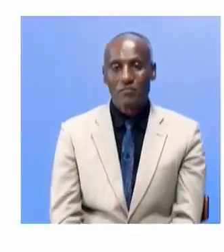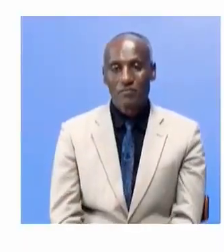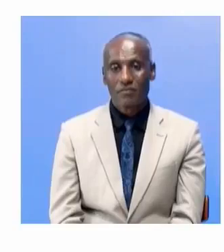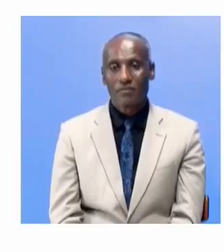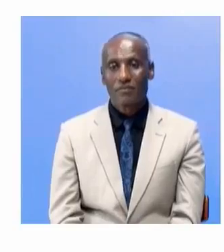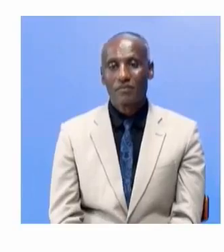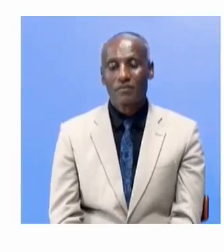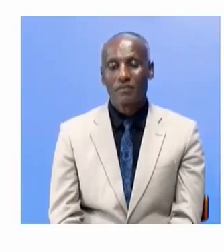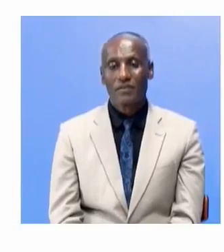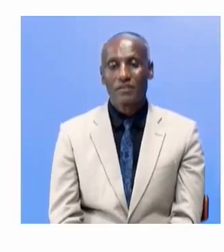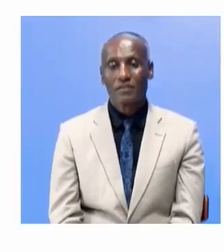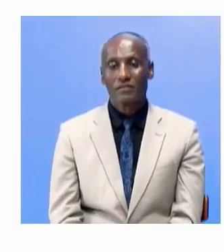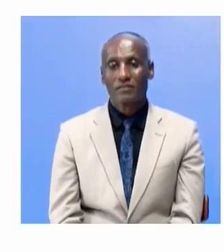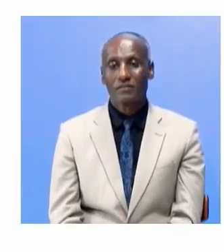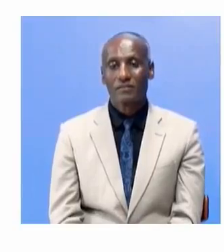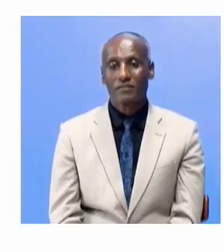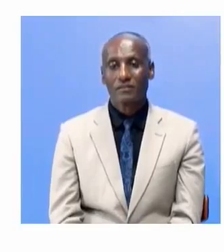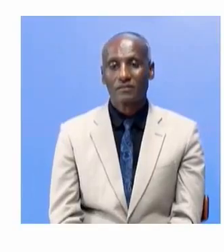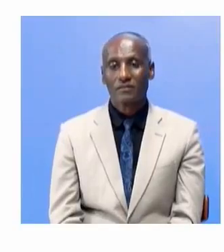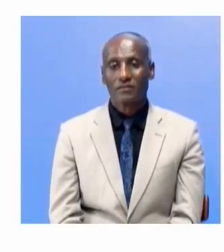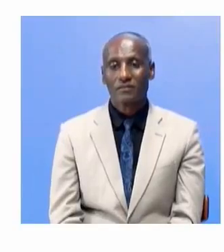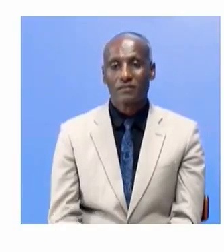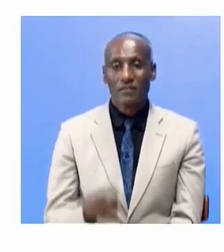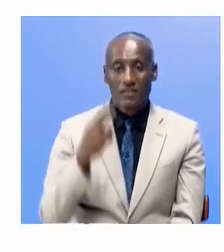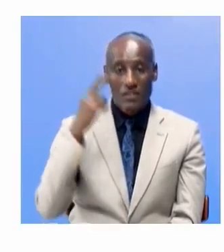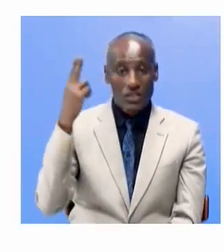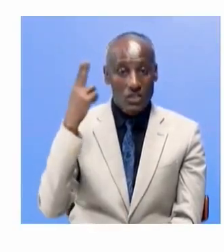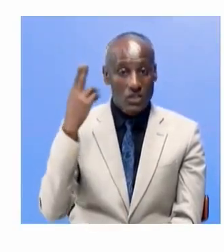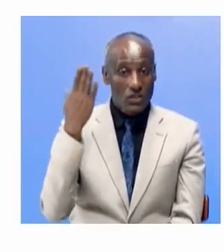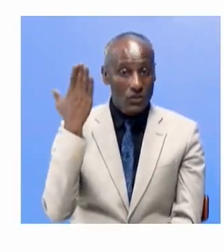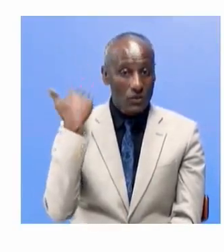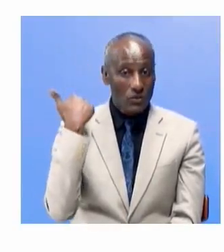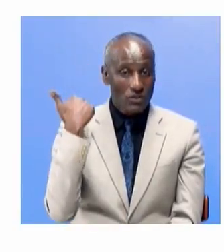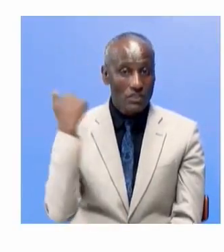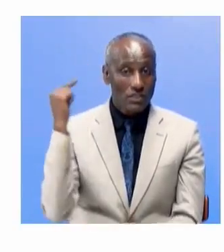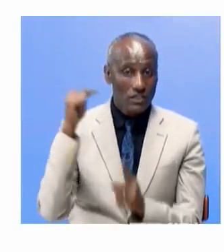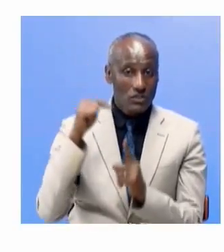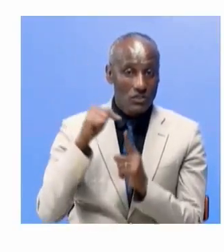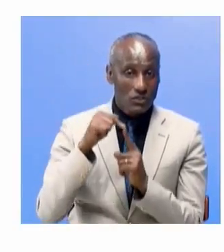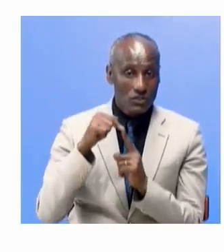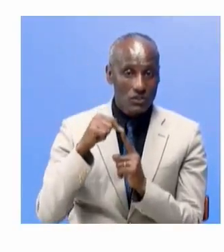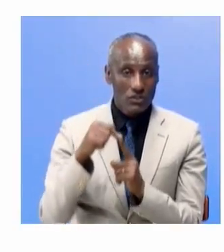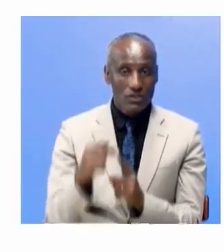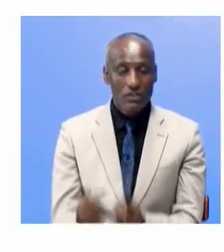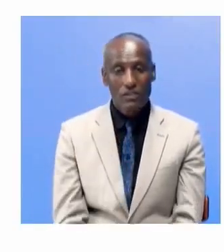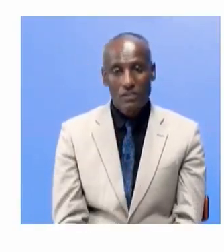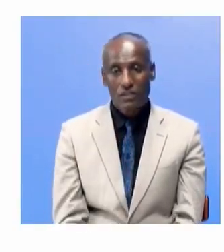my friends used to